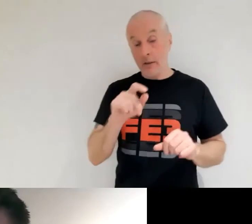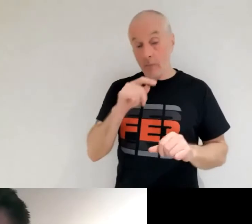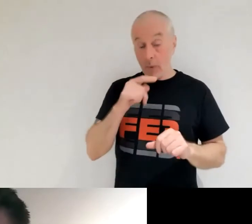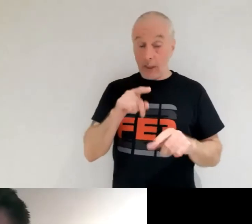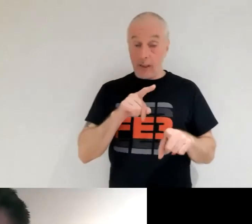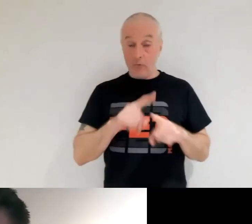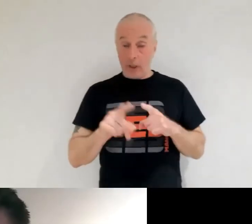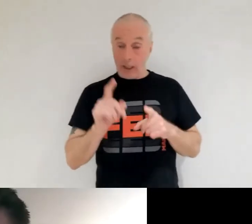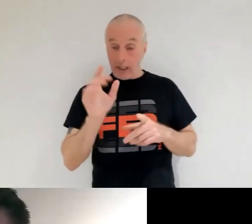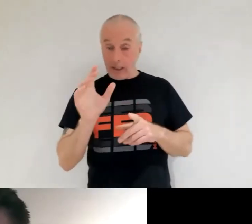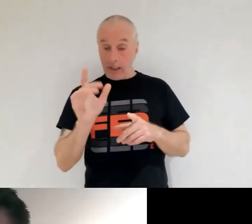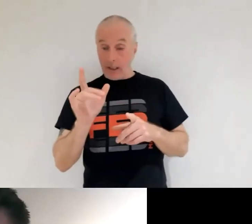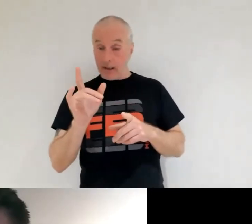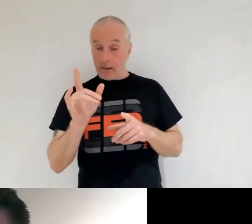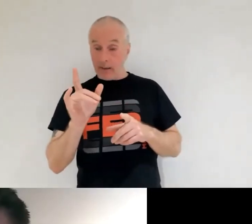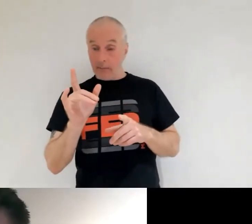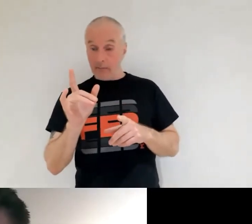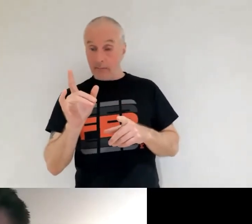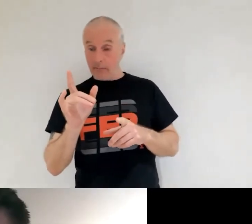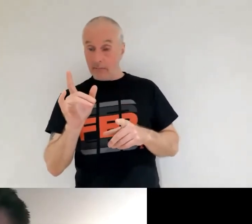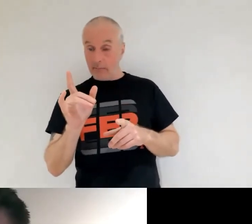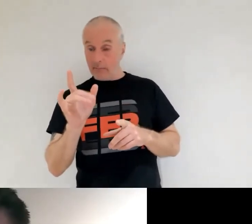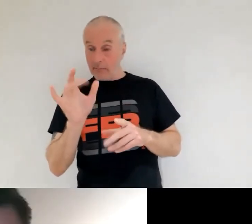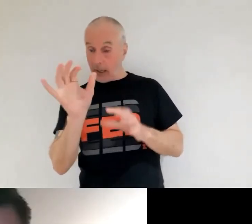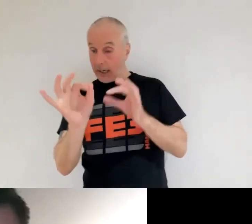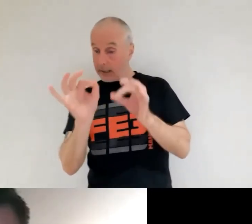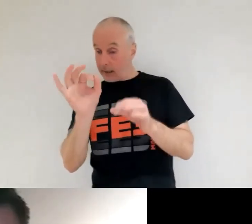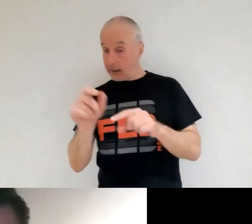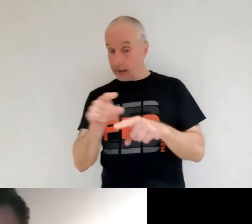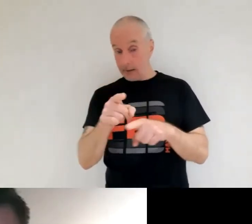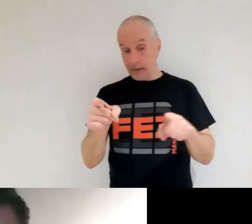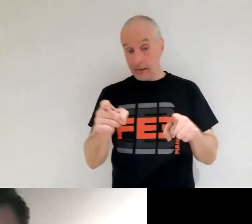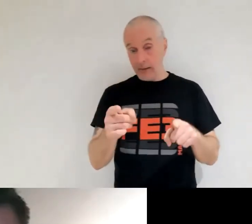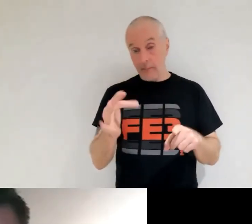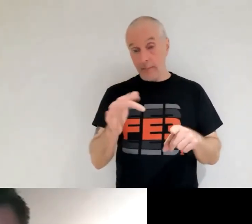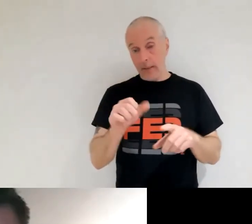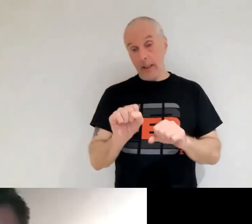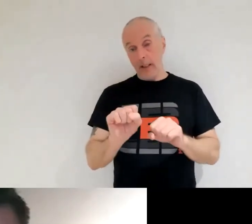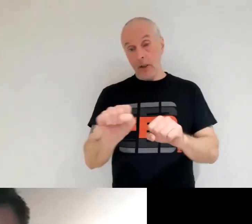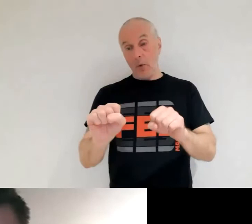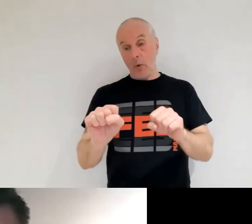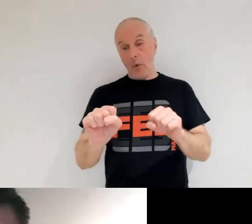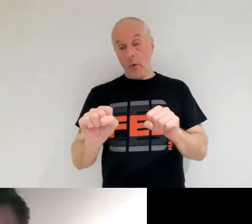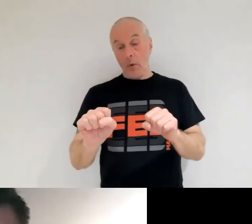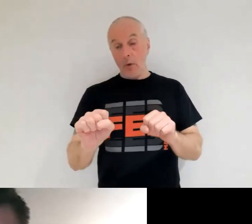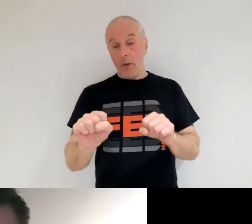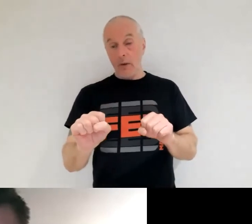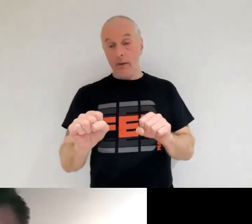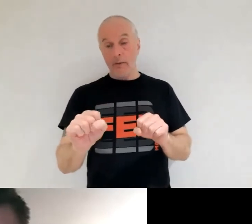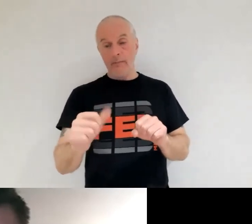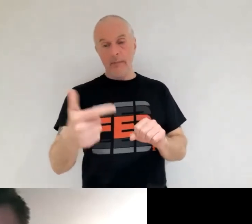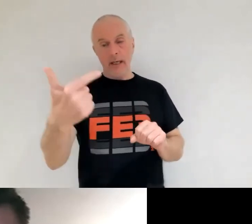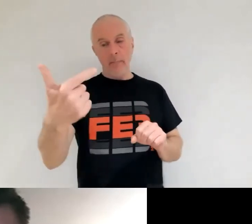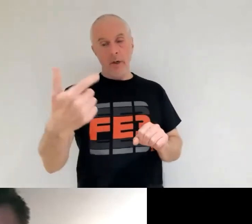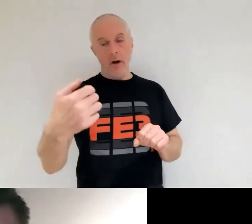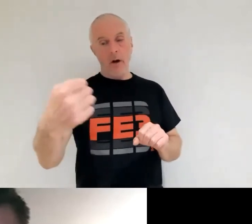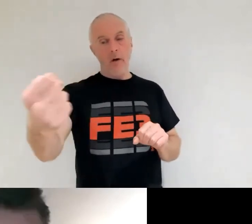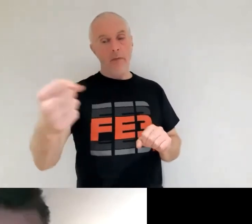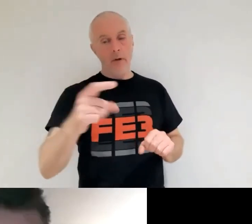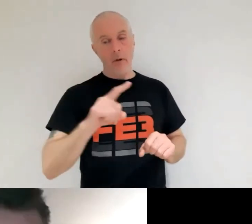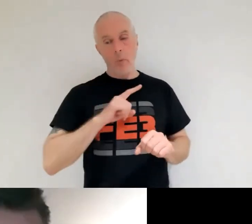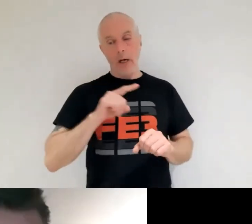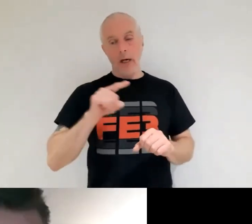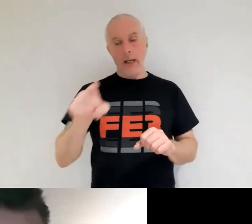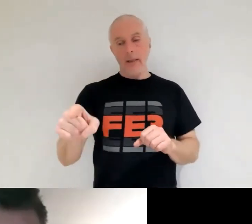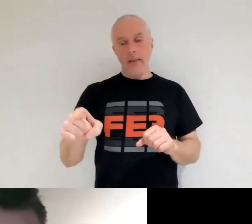Tommy. It may be that you might have to turn your camera off at various points, Tommy, or we will, just to preserve the sound